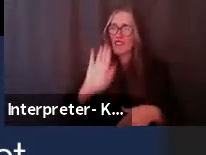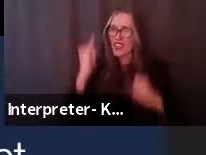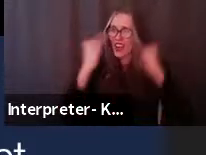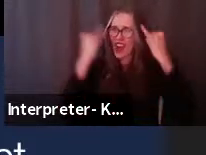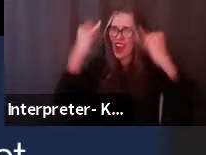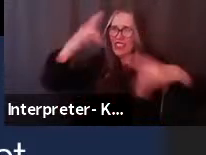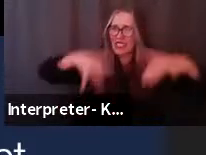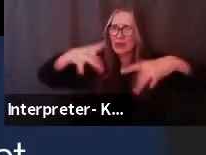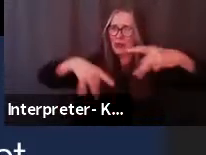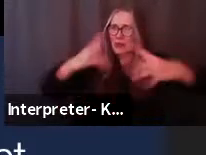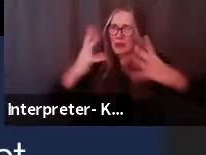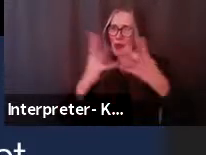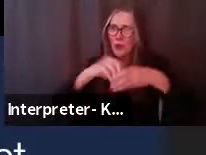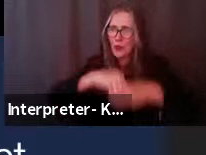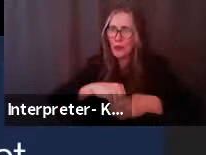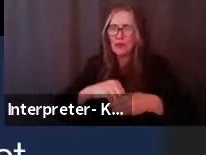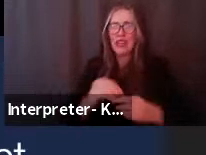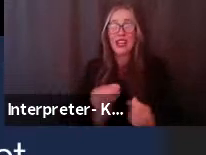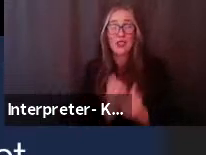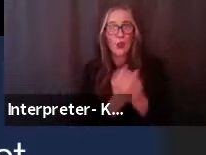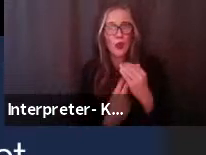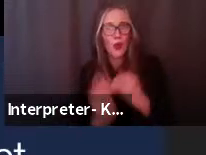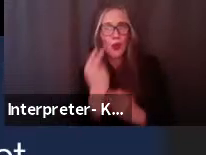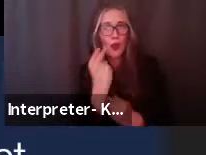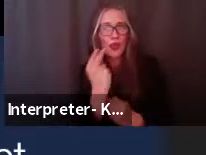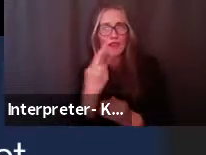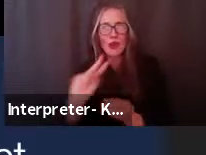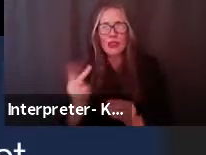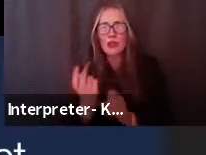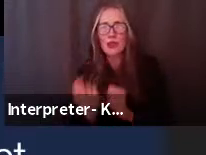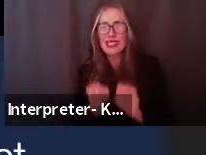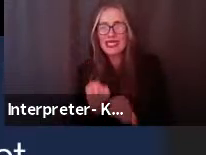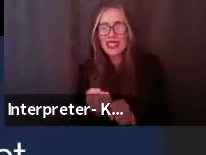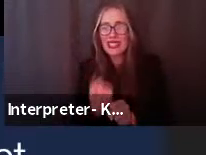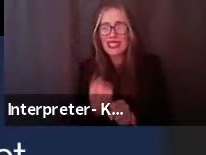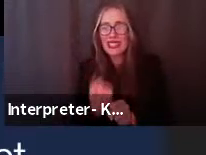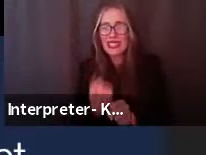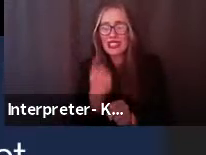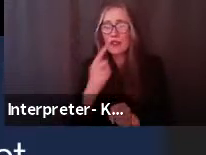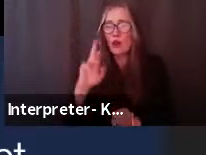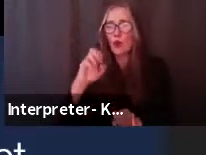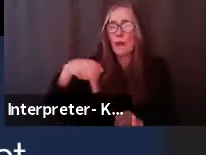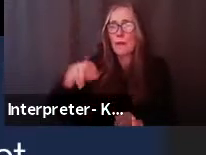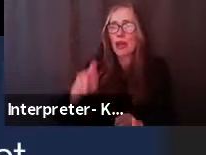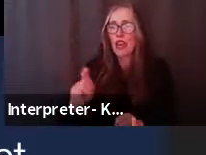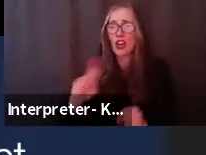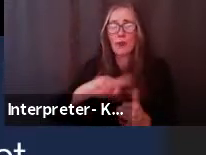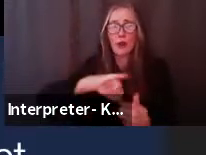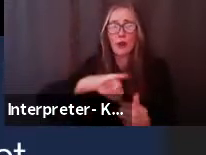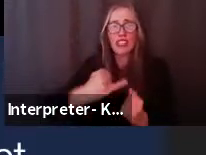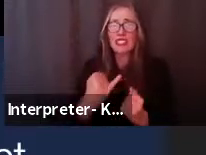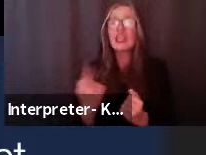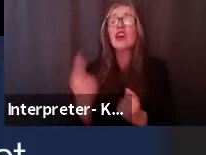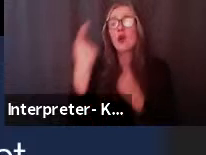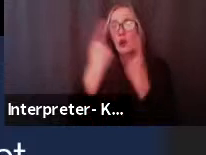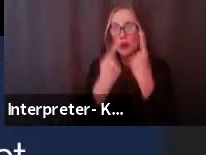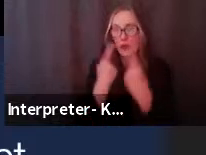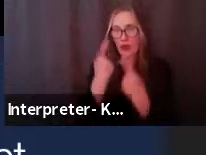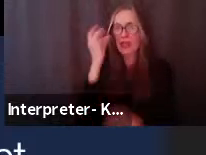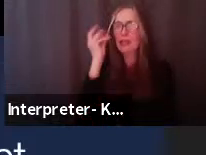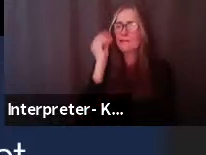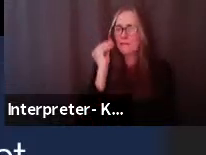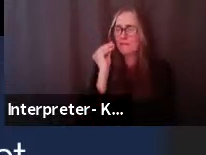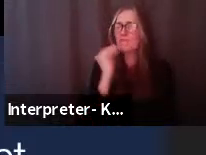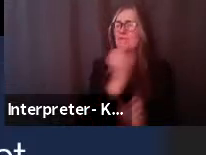our second year of the repair project um we'll be uh thinking a lot about and